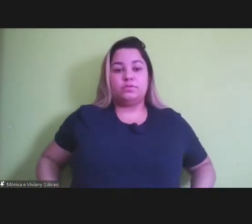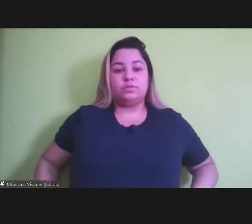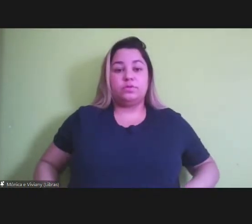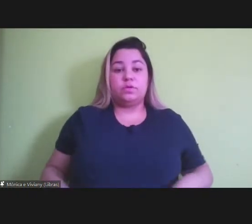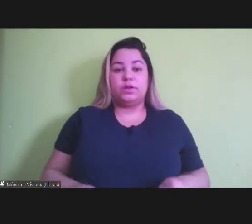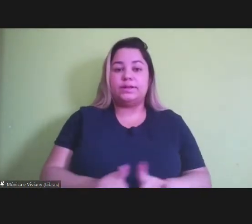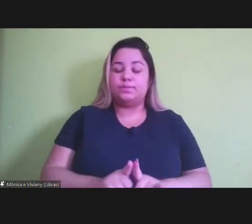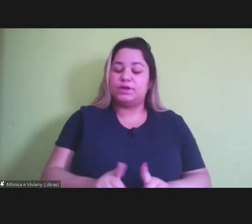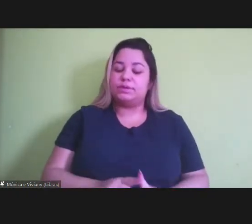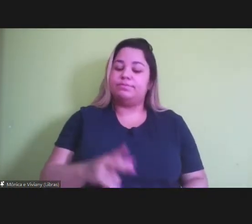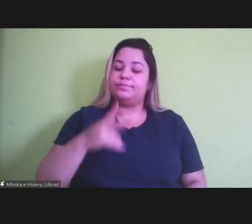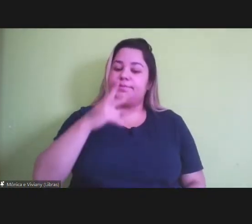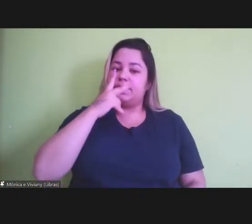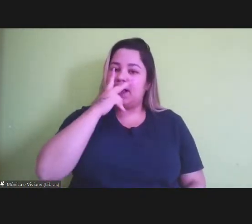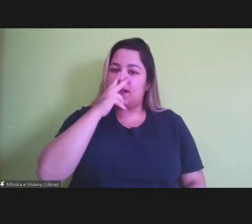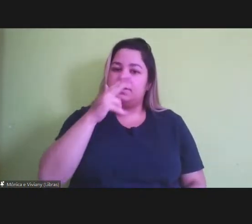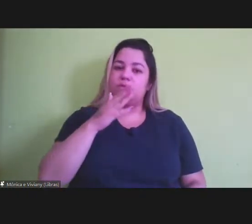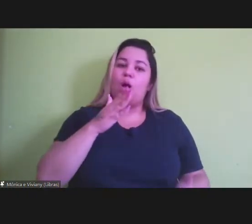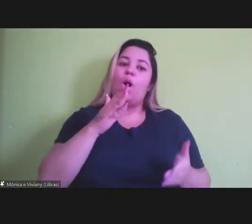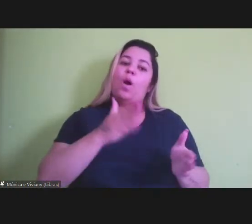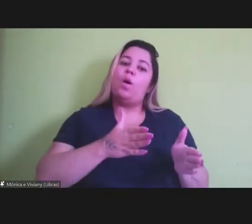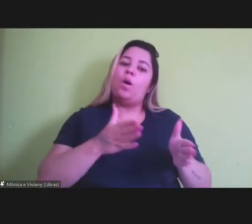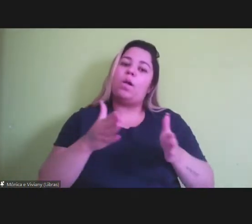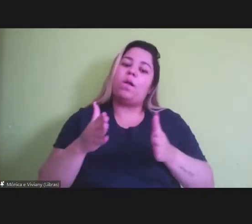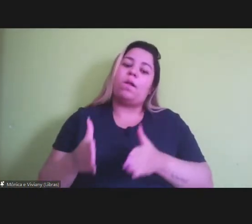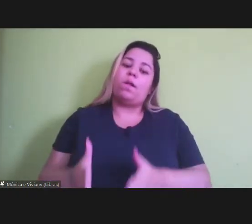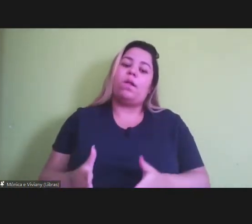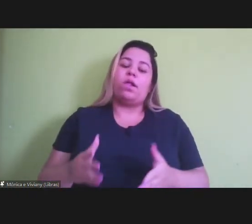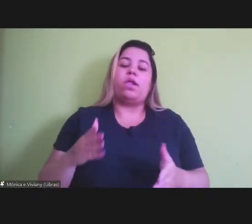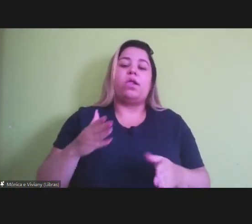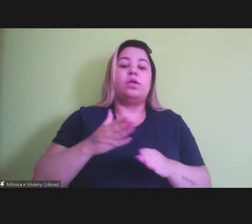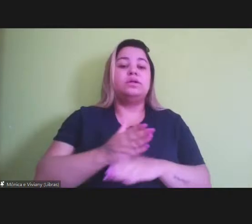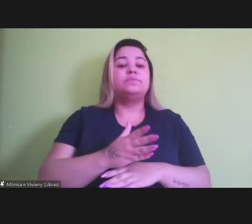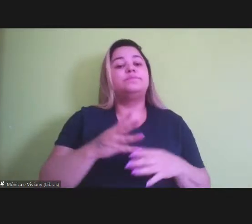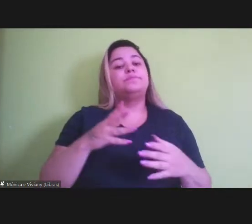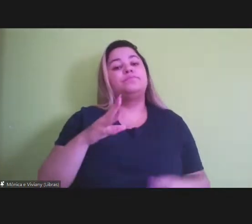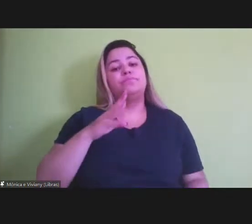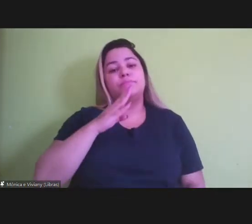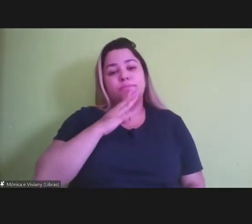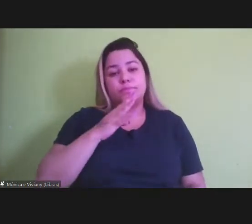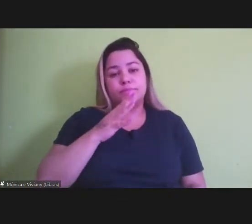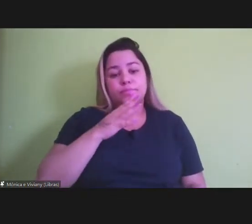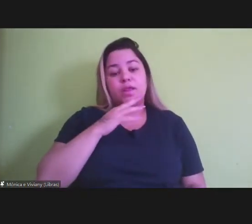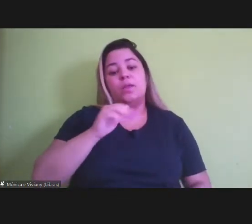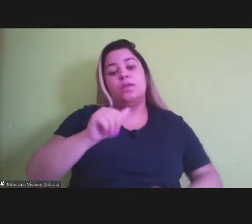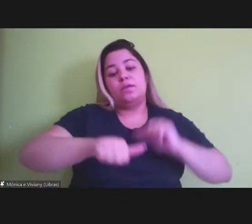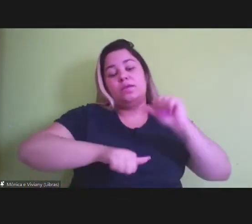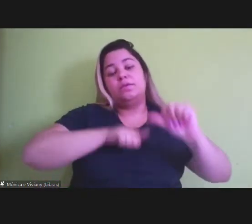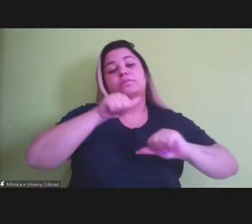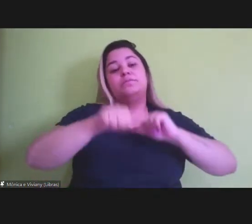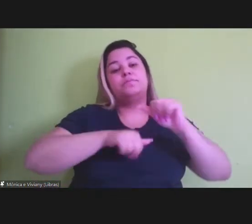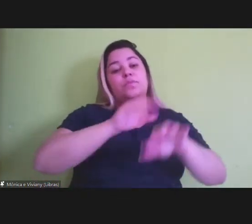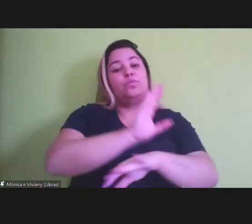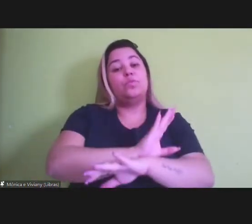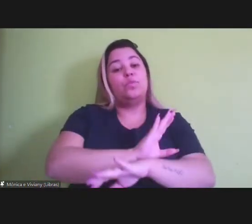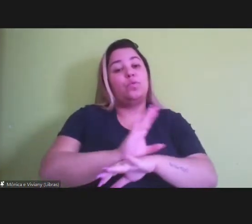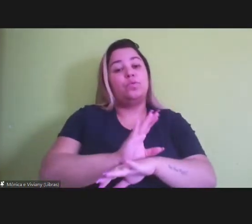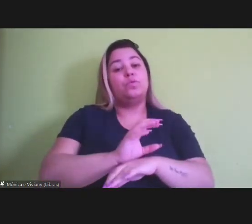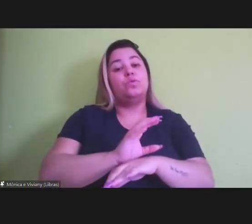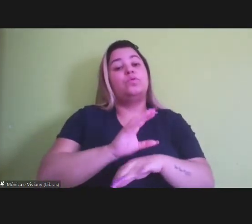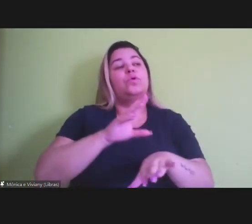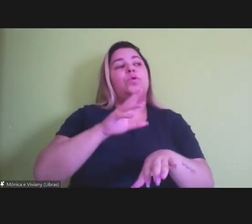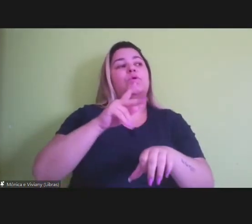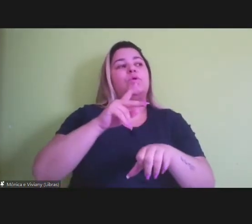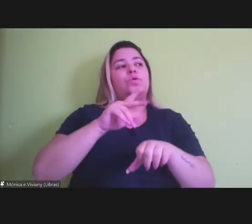undergrad. So in practice, this commission will be appear there in this reconnaissance and renewal of